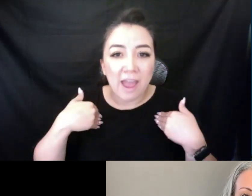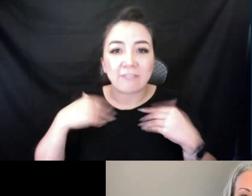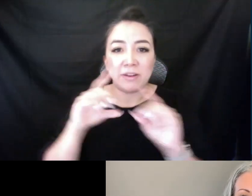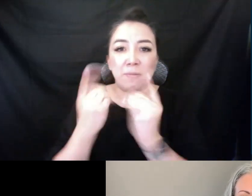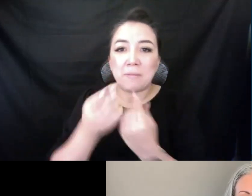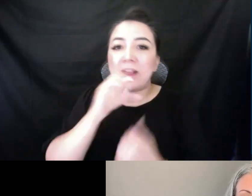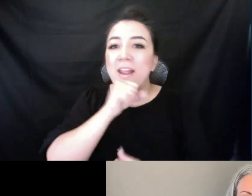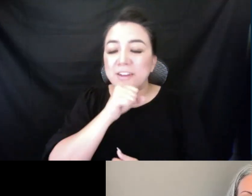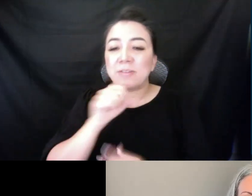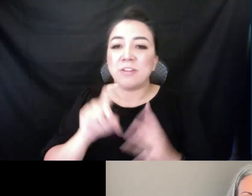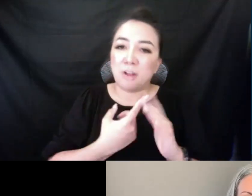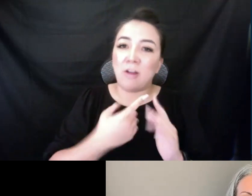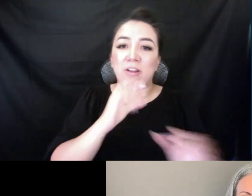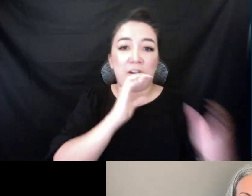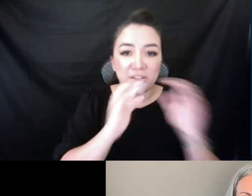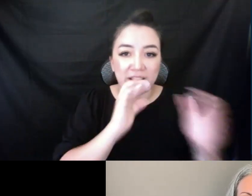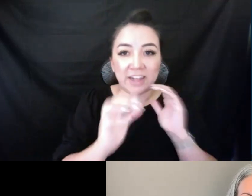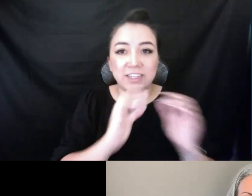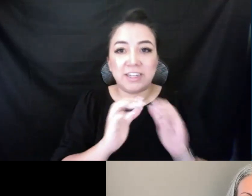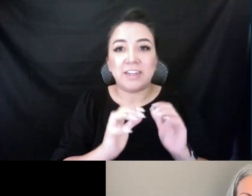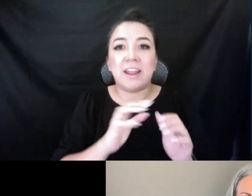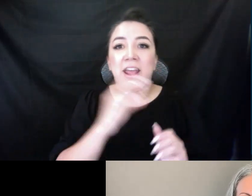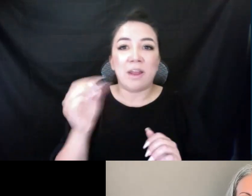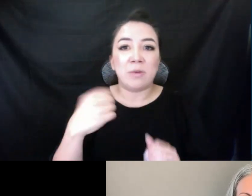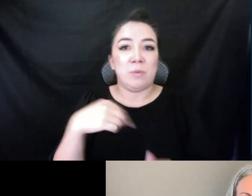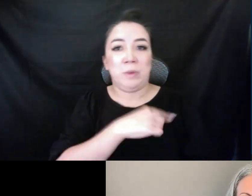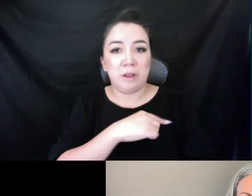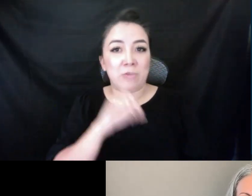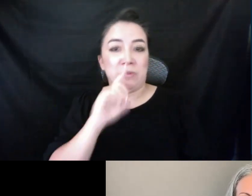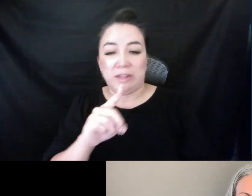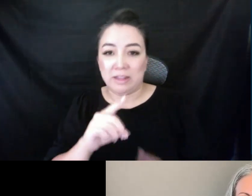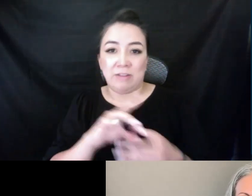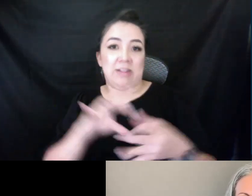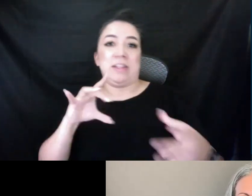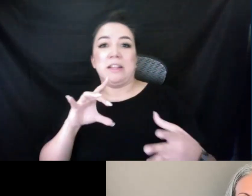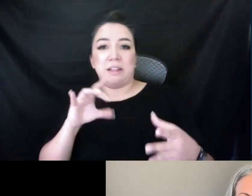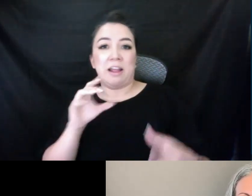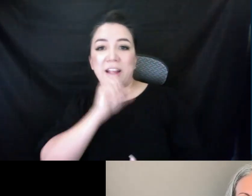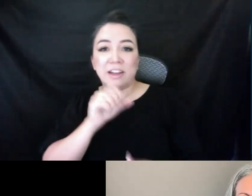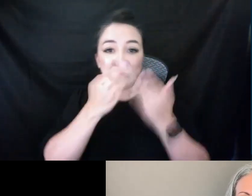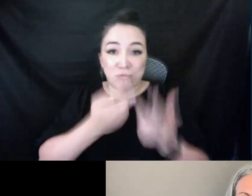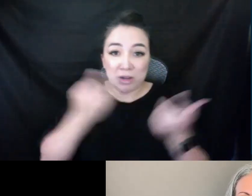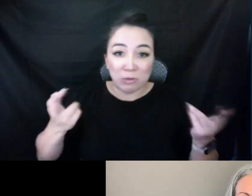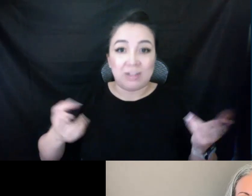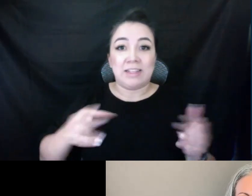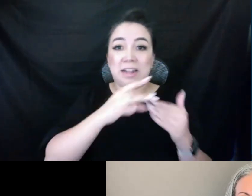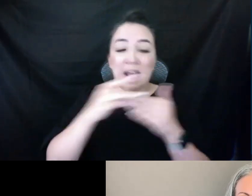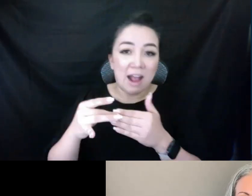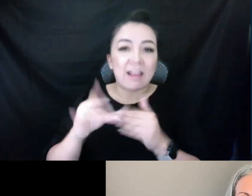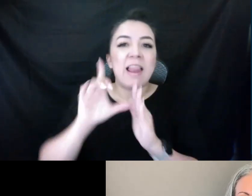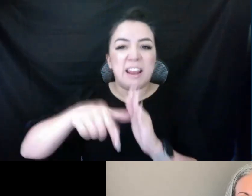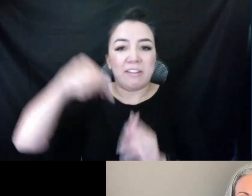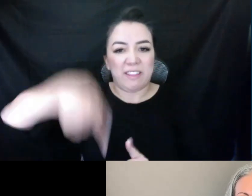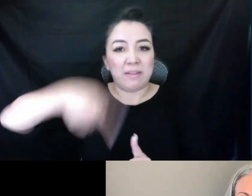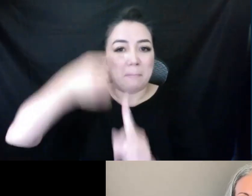of Aging, which is Start the Conversation. And we are re-releasing our aging resources guides later this